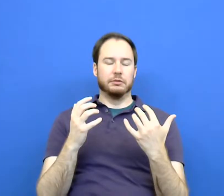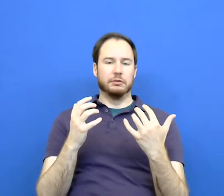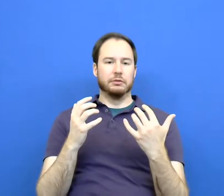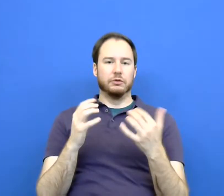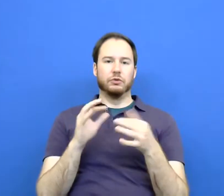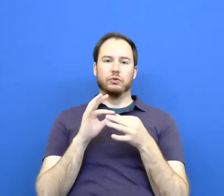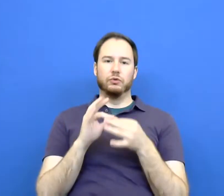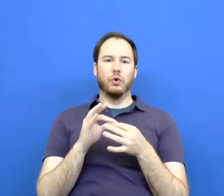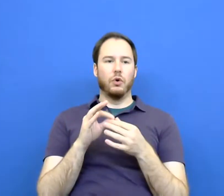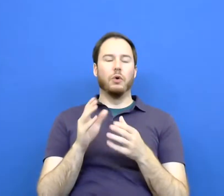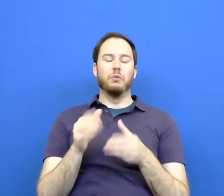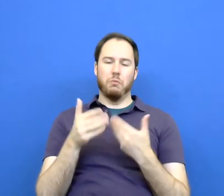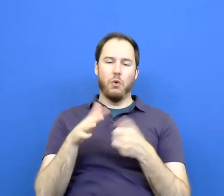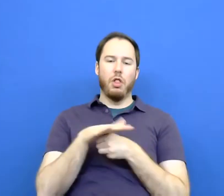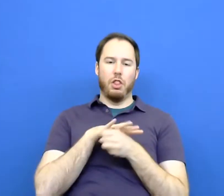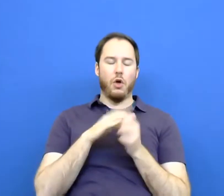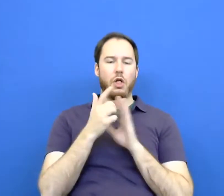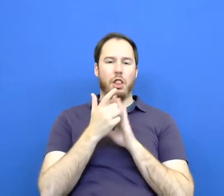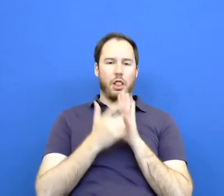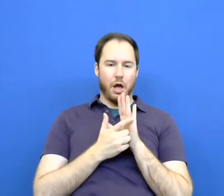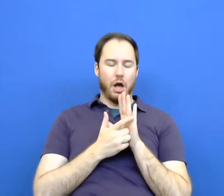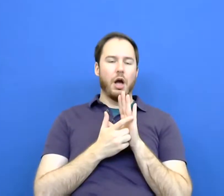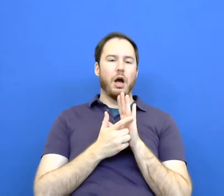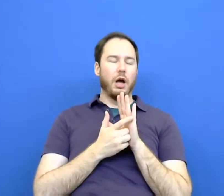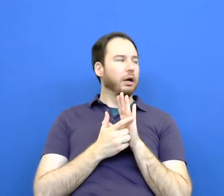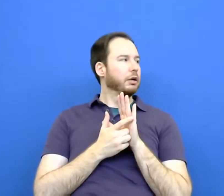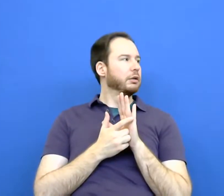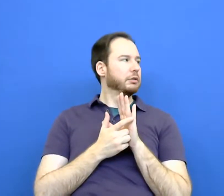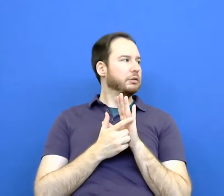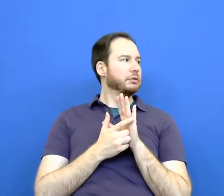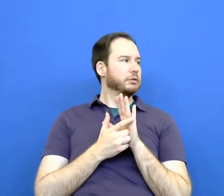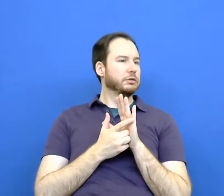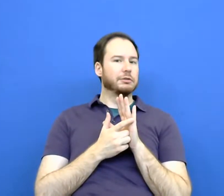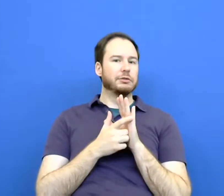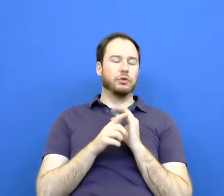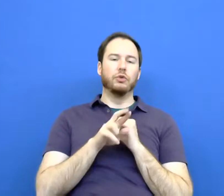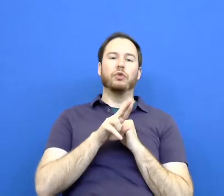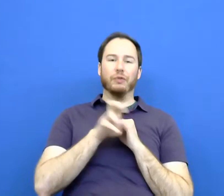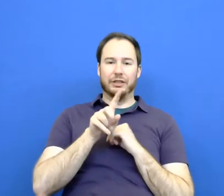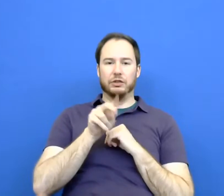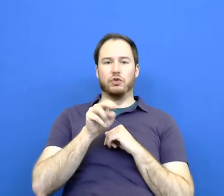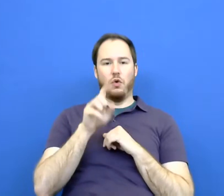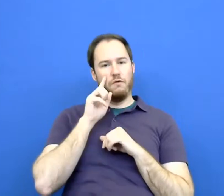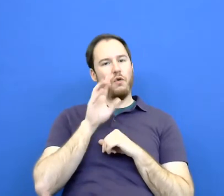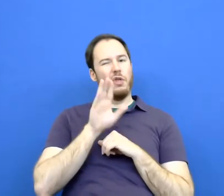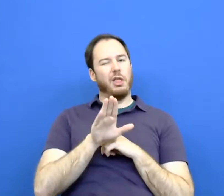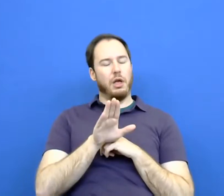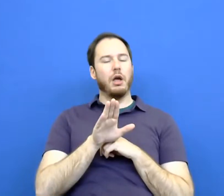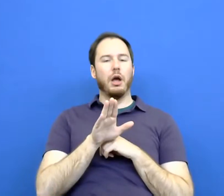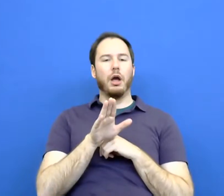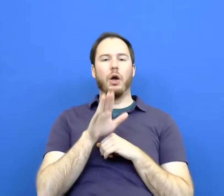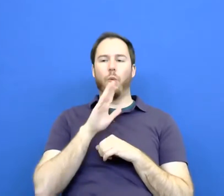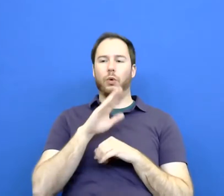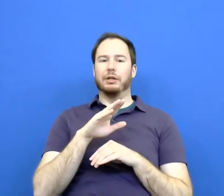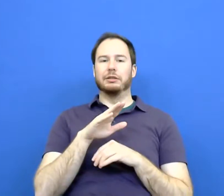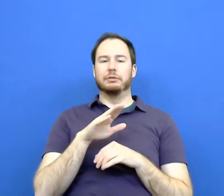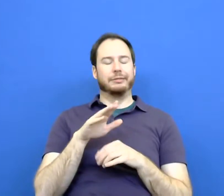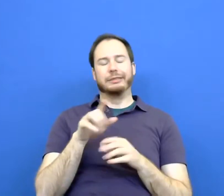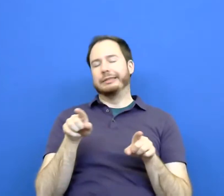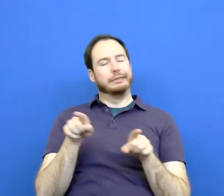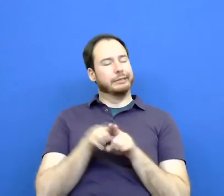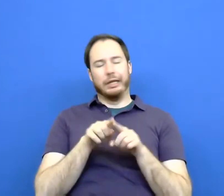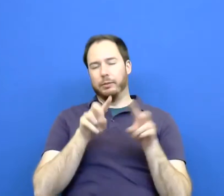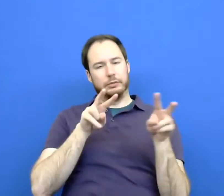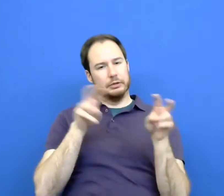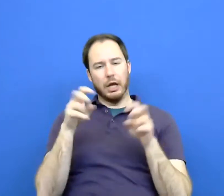It's for the proposed local law. This is the rezone. So it's essentially covering the same stuff. The